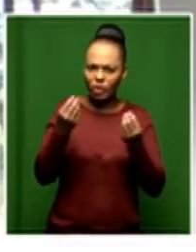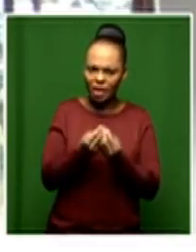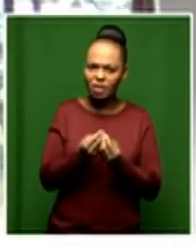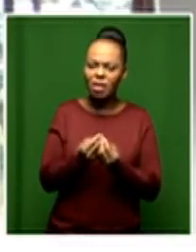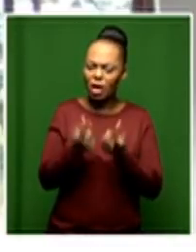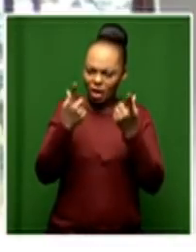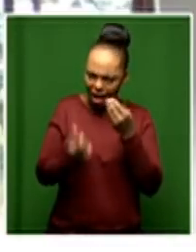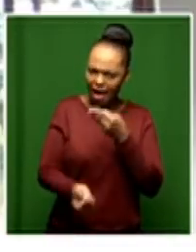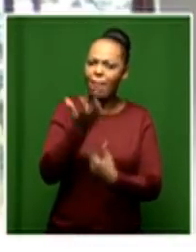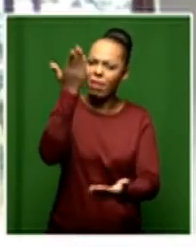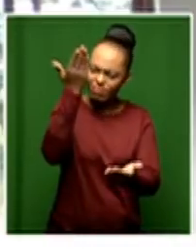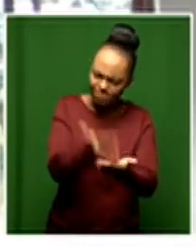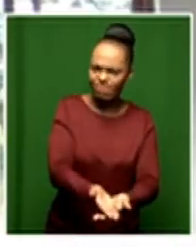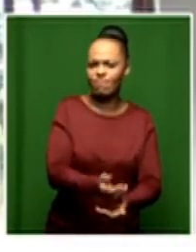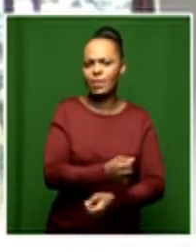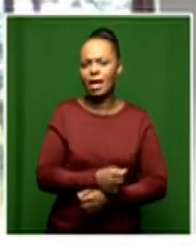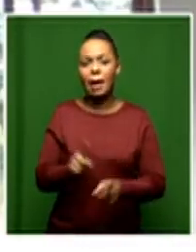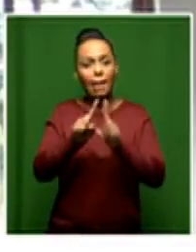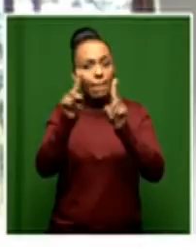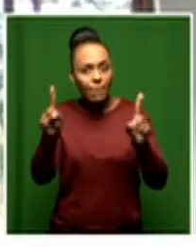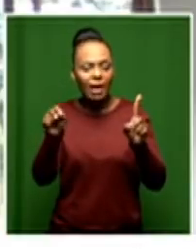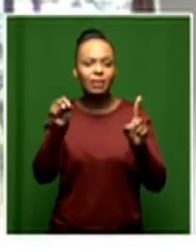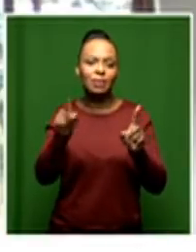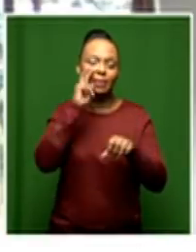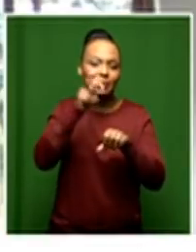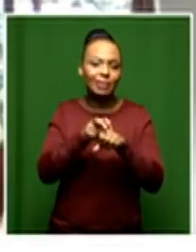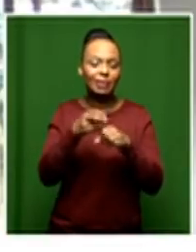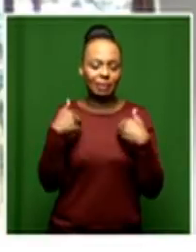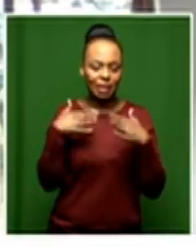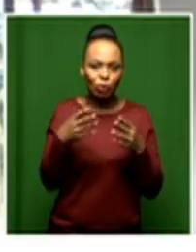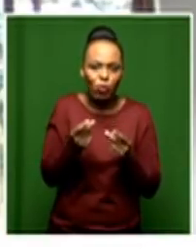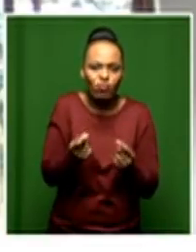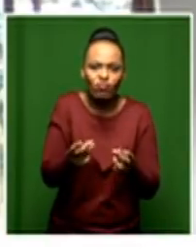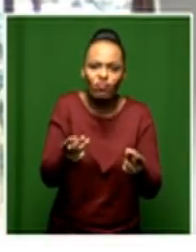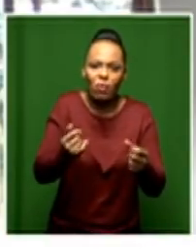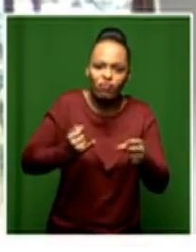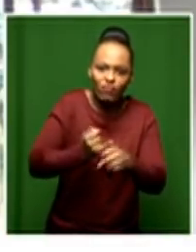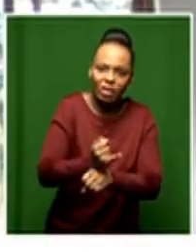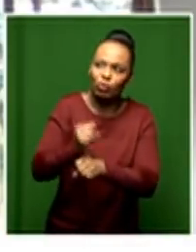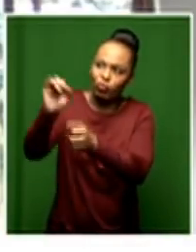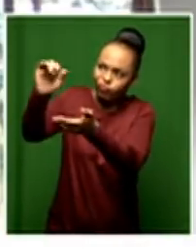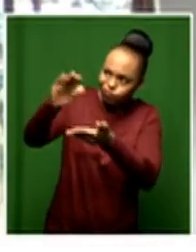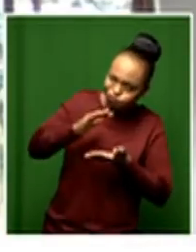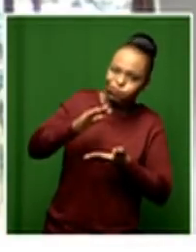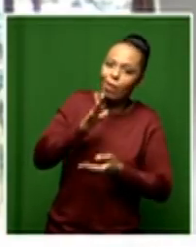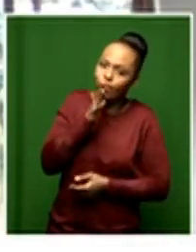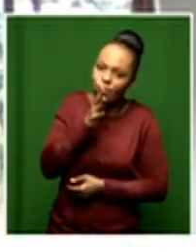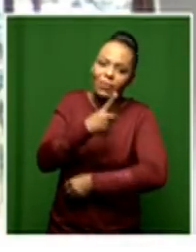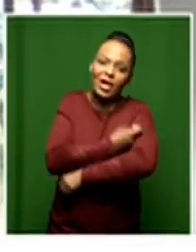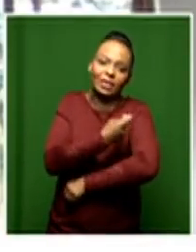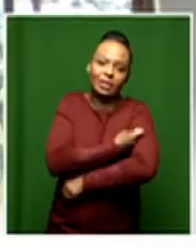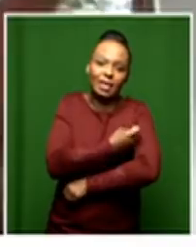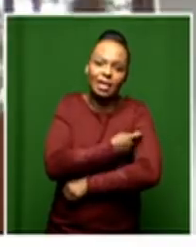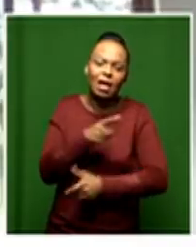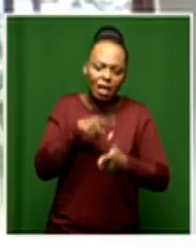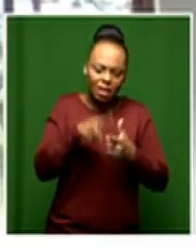done. But we will need to really start to speed up, getting the vaccines, and then make sure that we